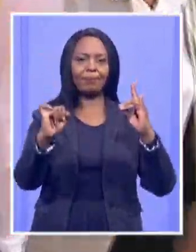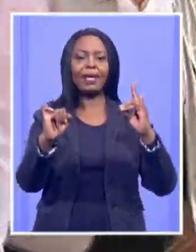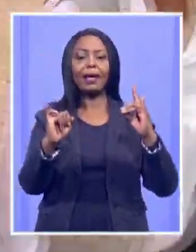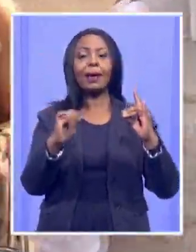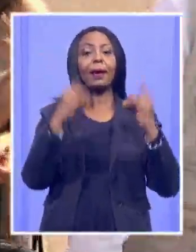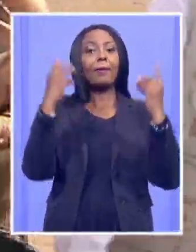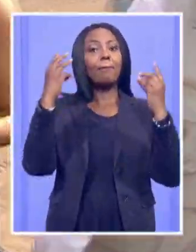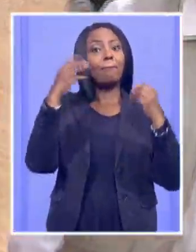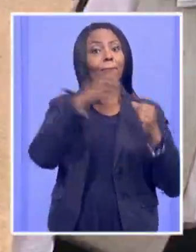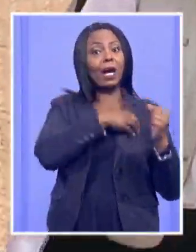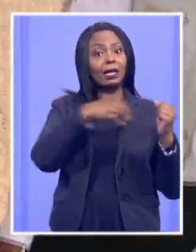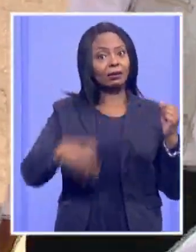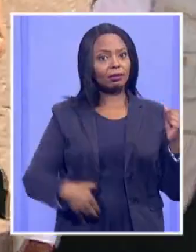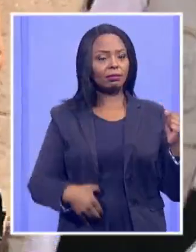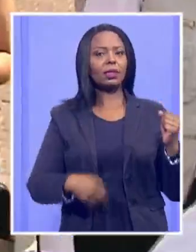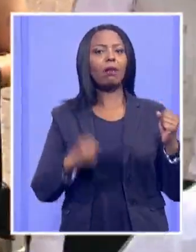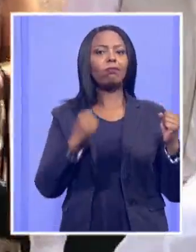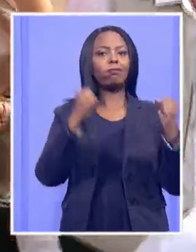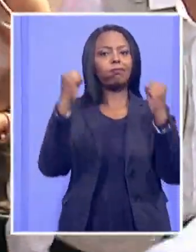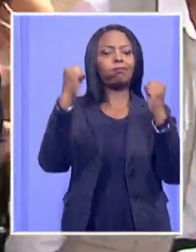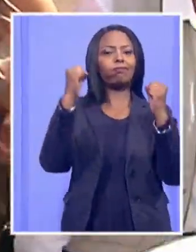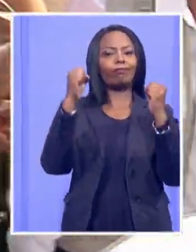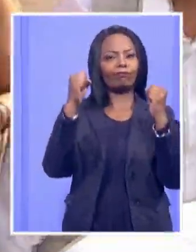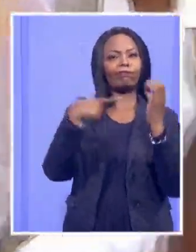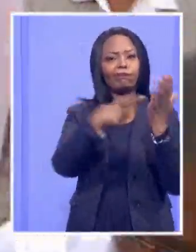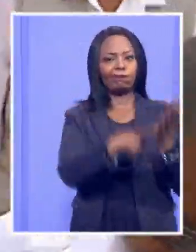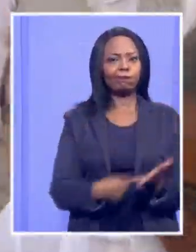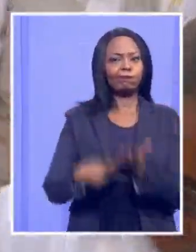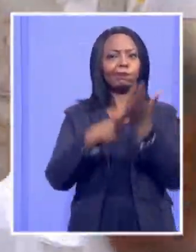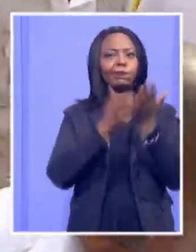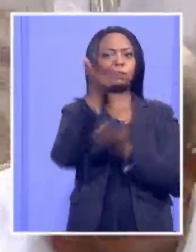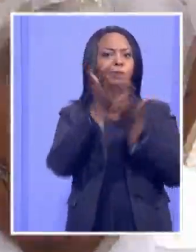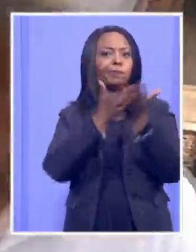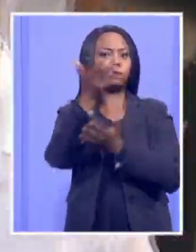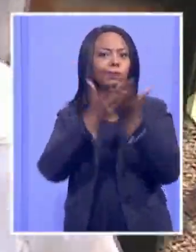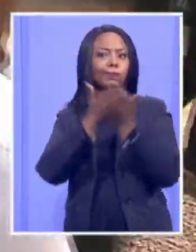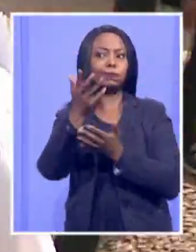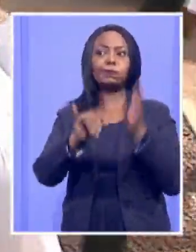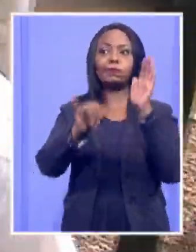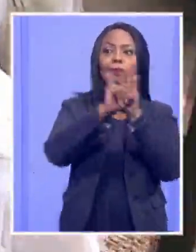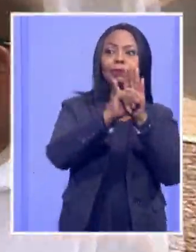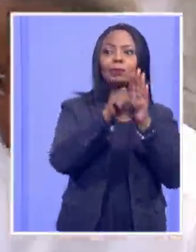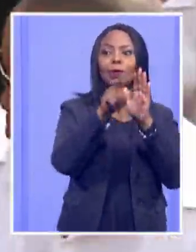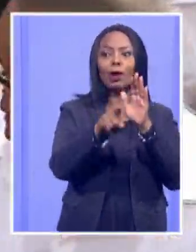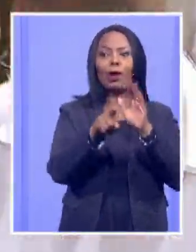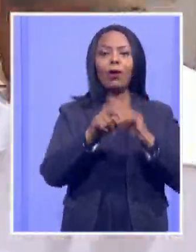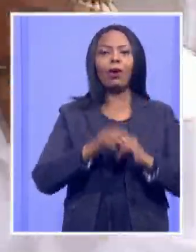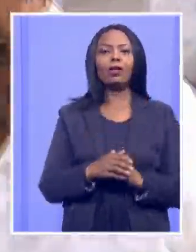residents on the issues that are affecting them. We've identified water, sanitation and housing